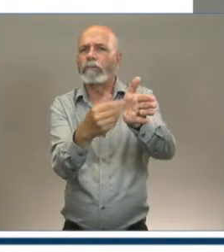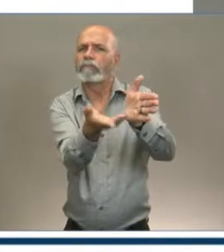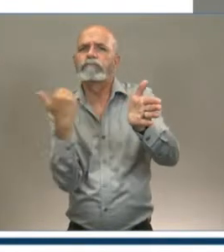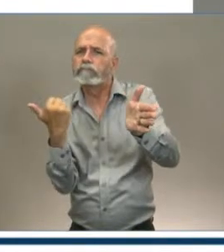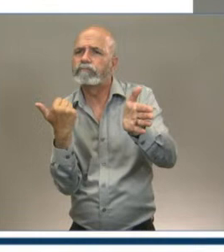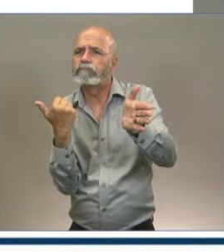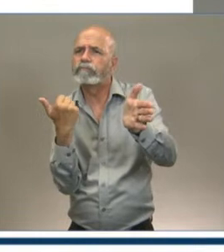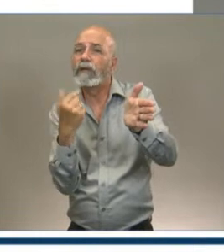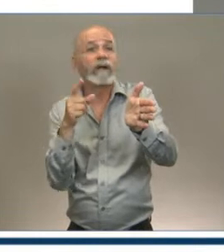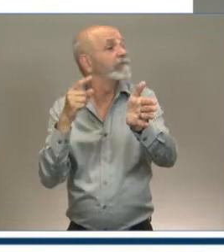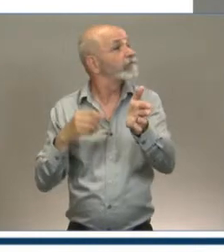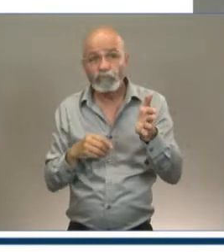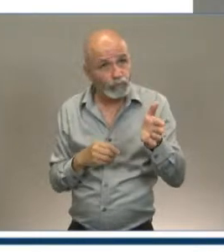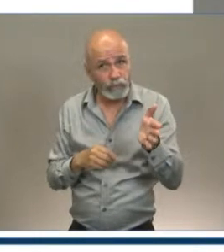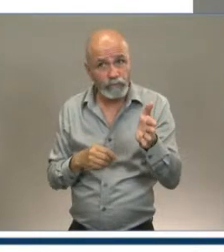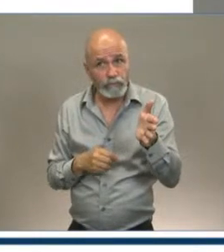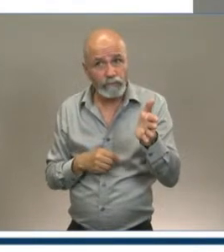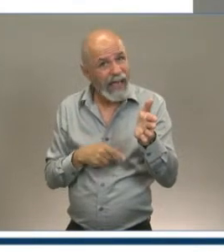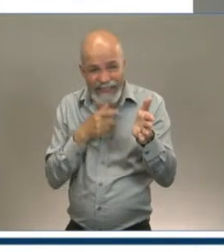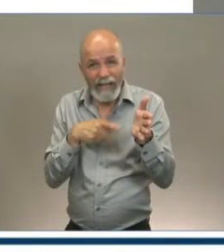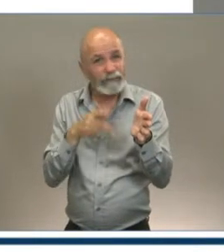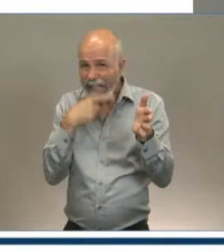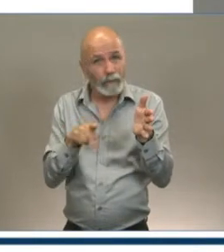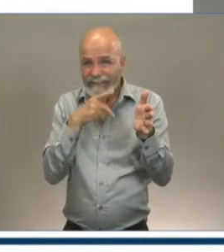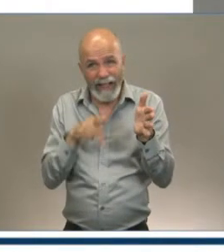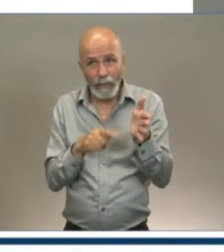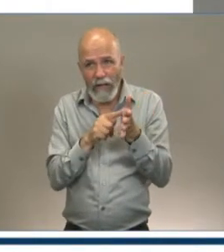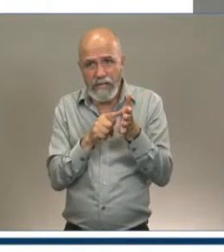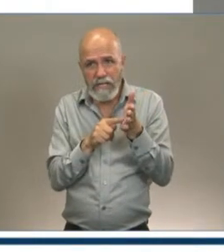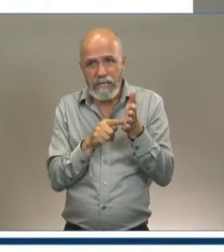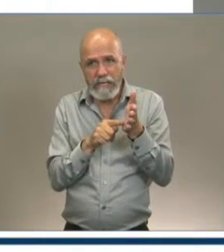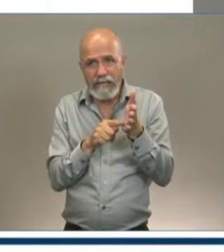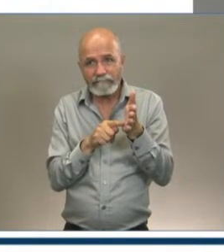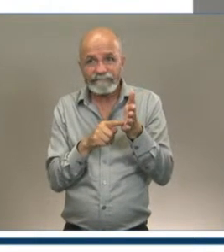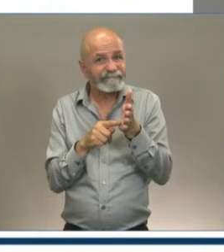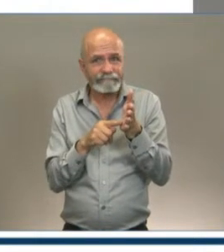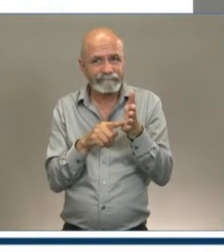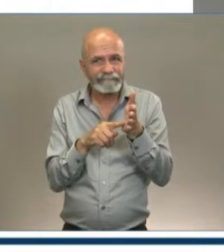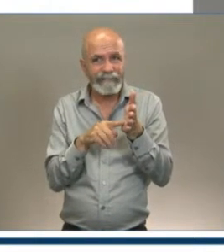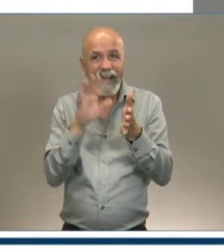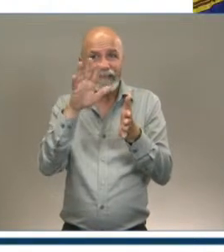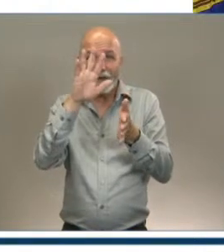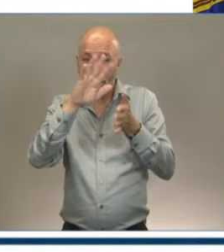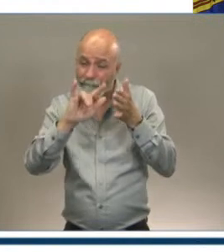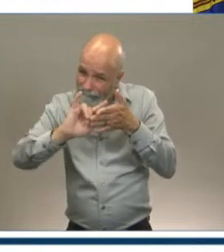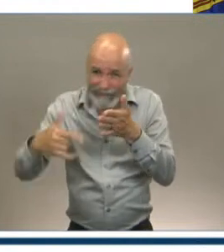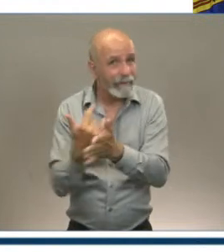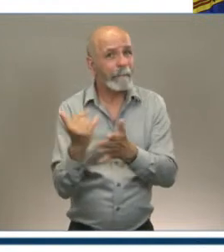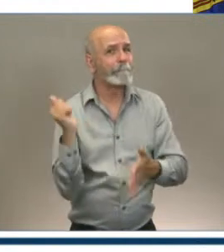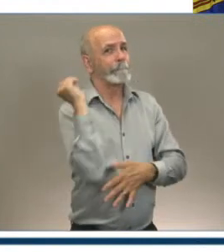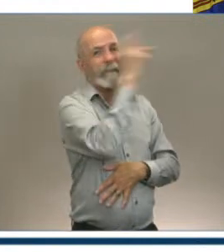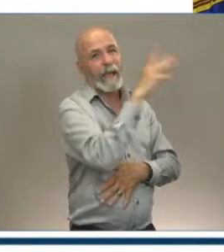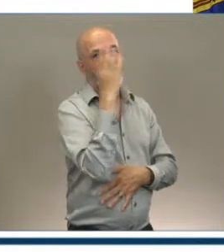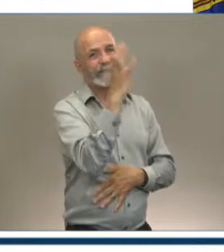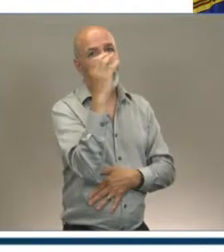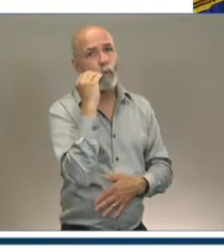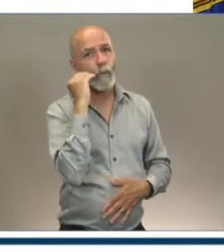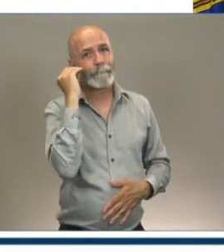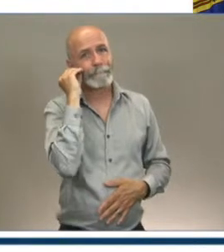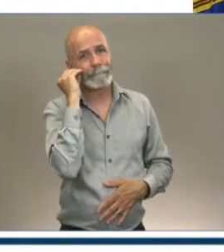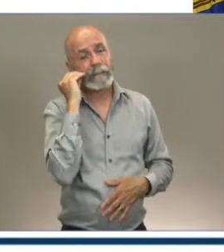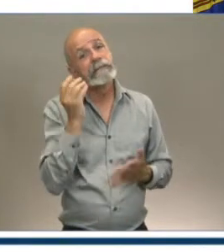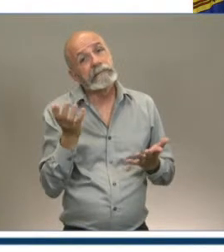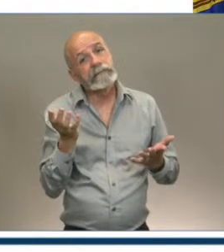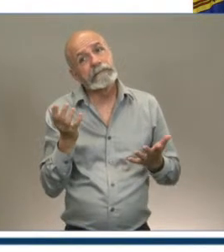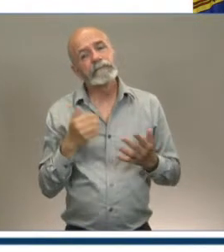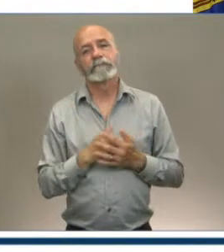they can book a flight back home or to where they came from. Next, we'll go to Elizabeth McSheffrey from